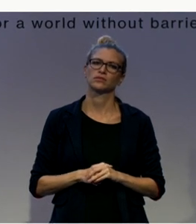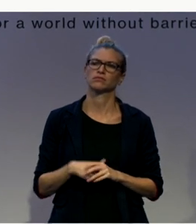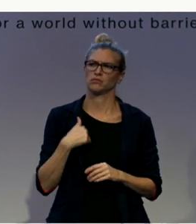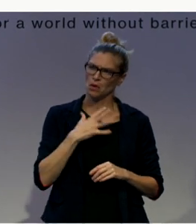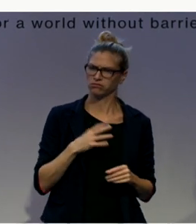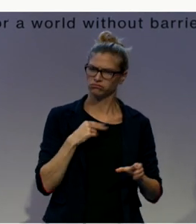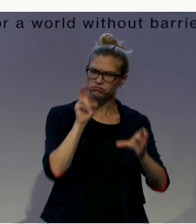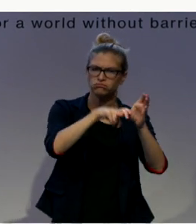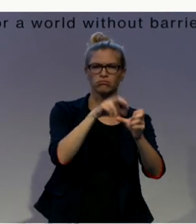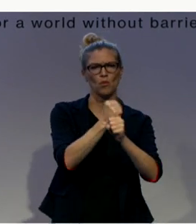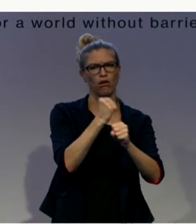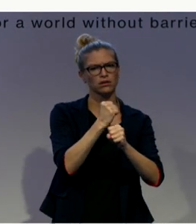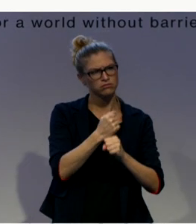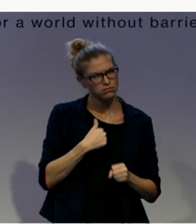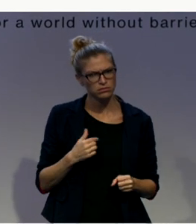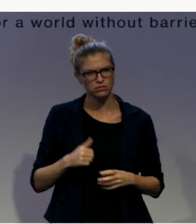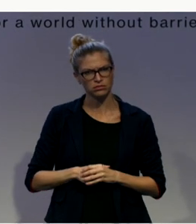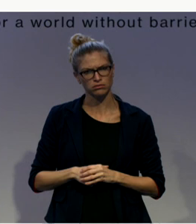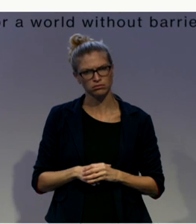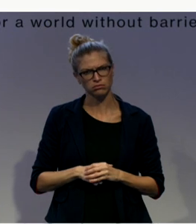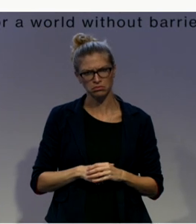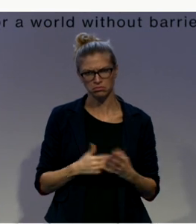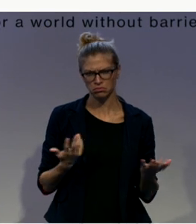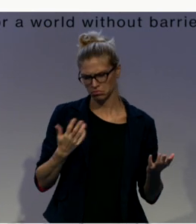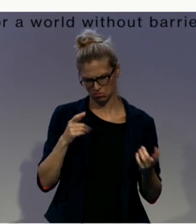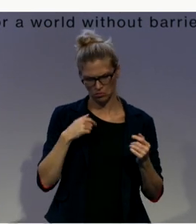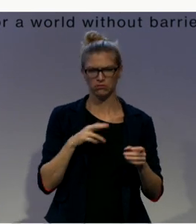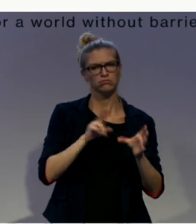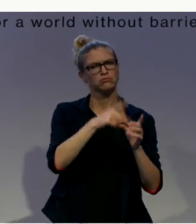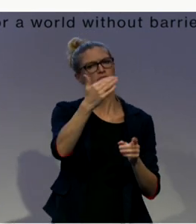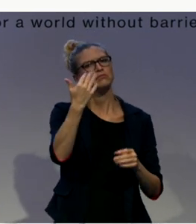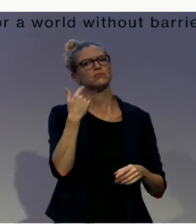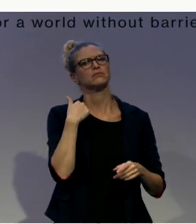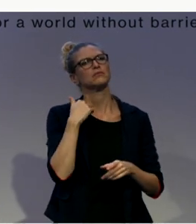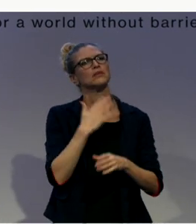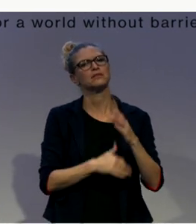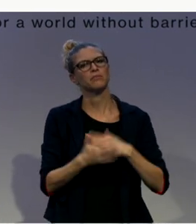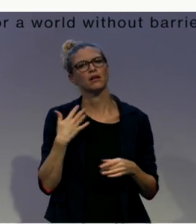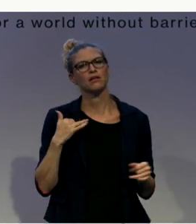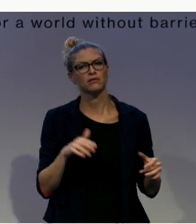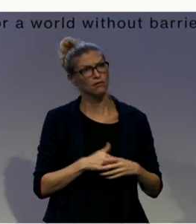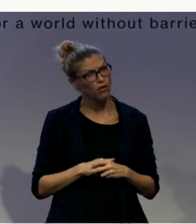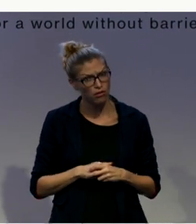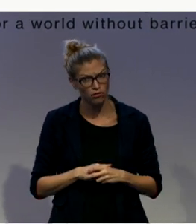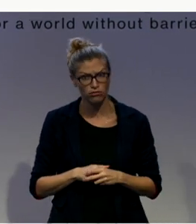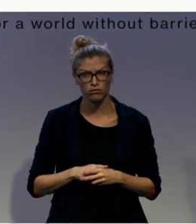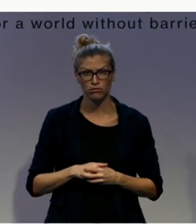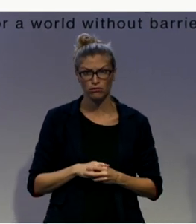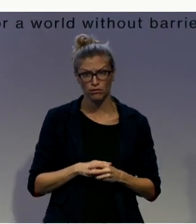people with challenges. So usually what we say, please, can you hire,